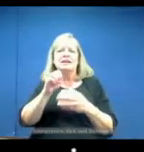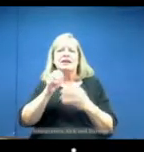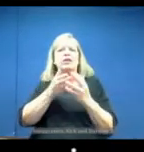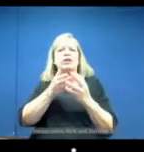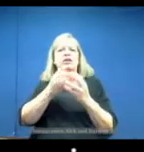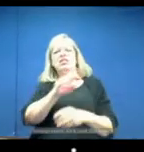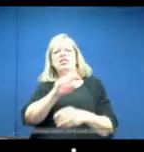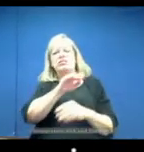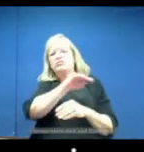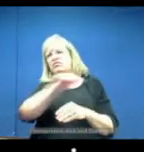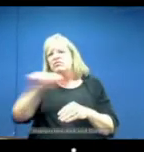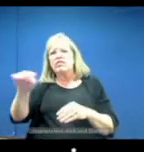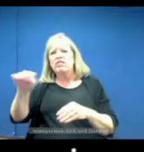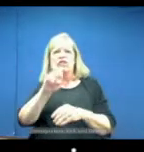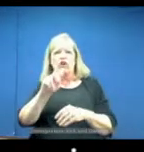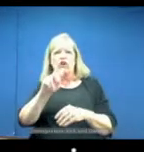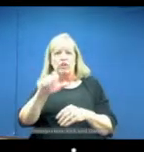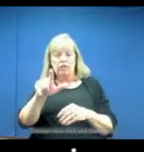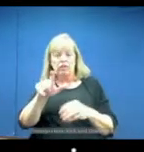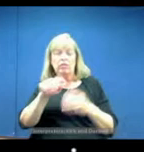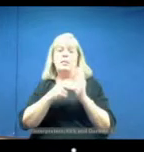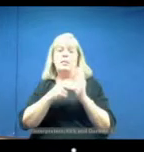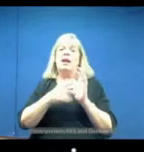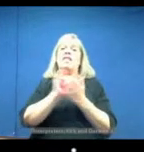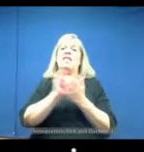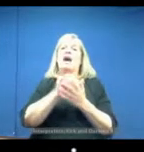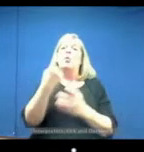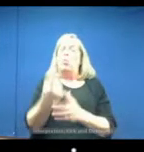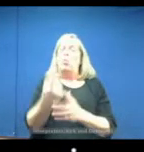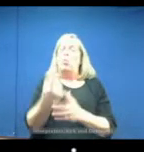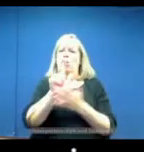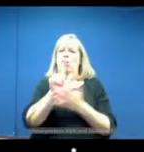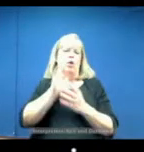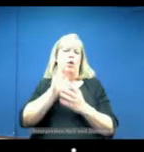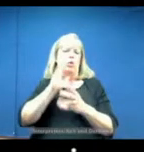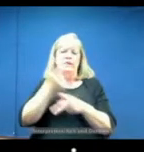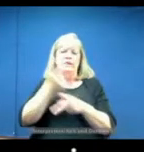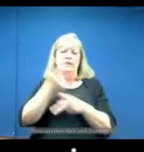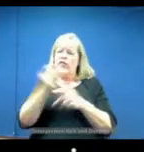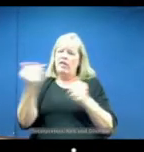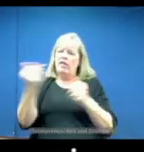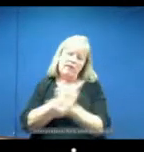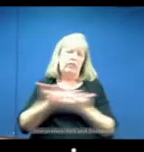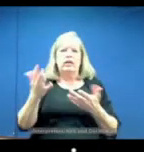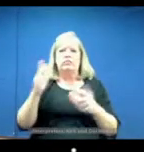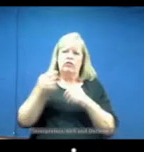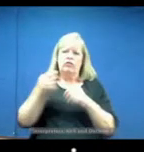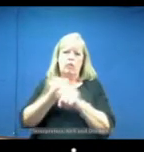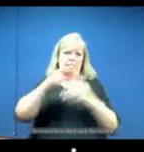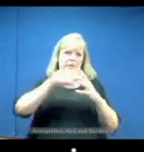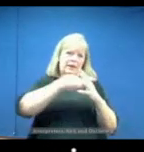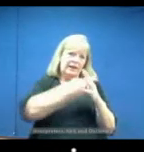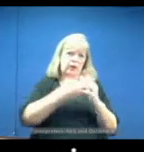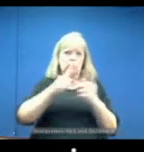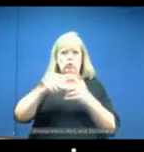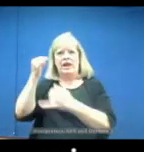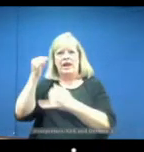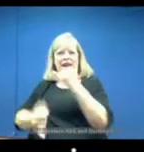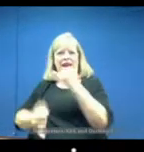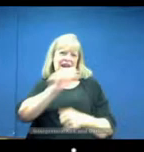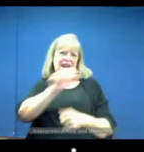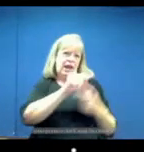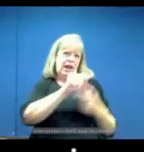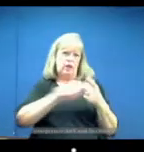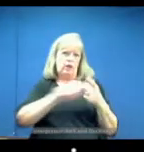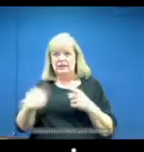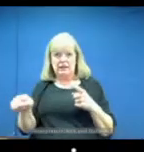the attorney deals with the case from A to Z, from start to finish. I think it would be